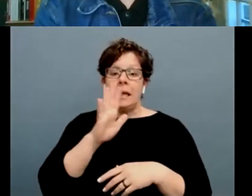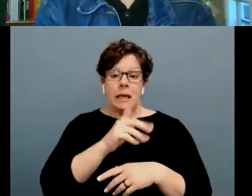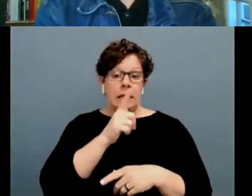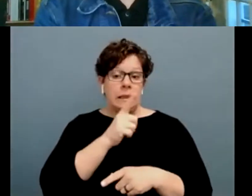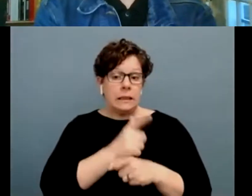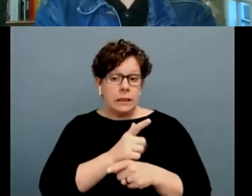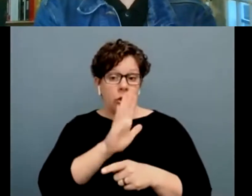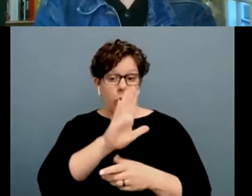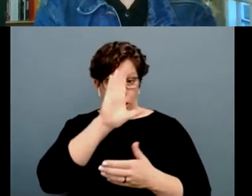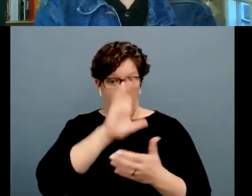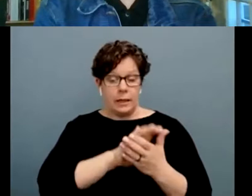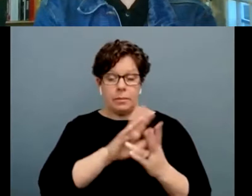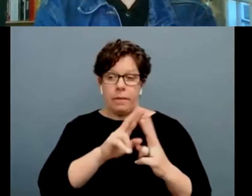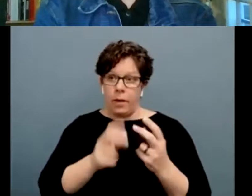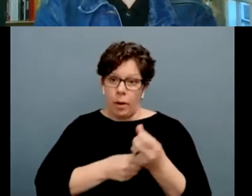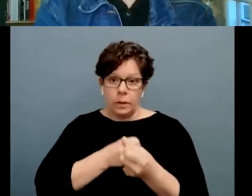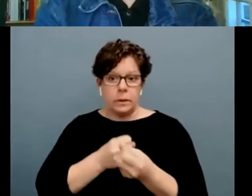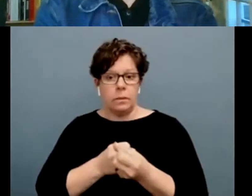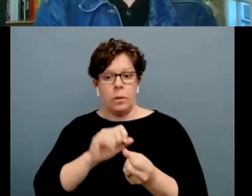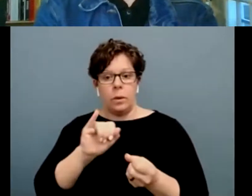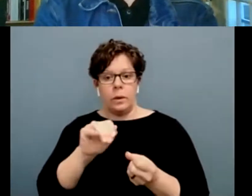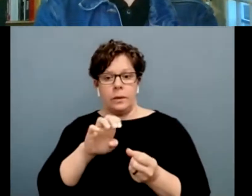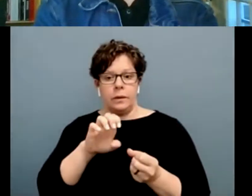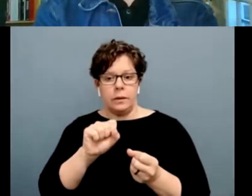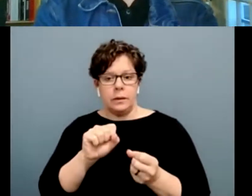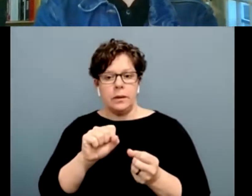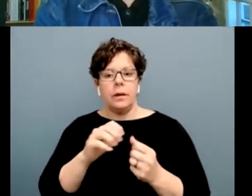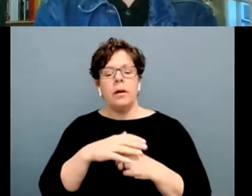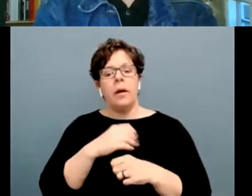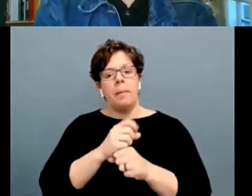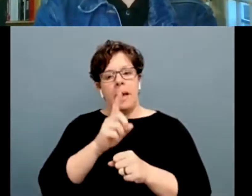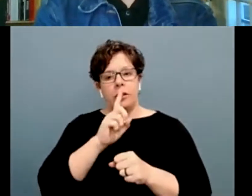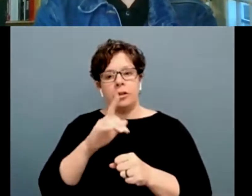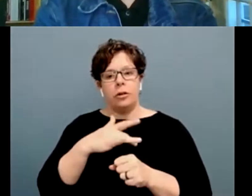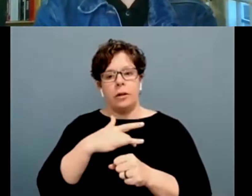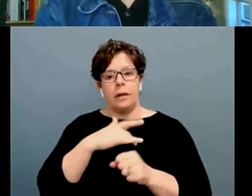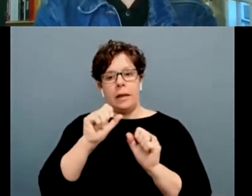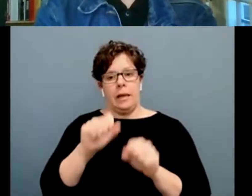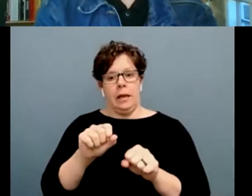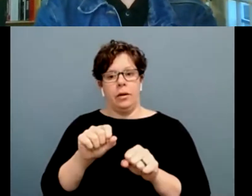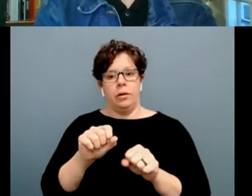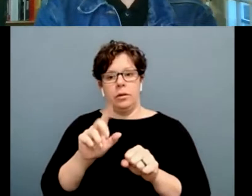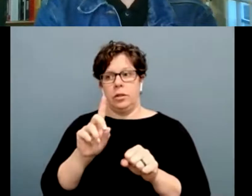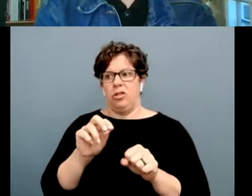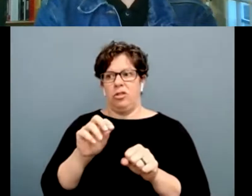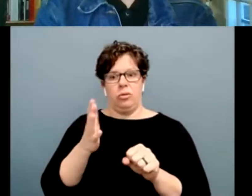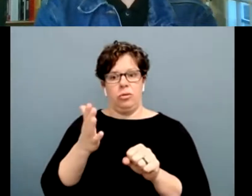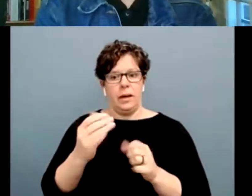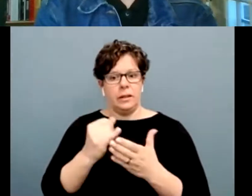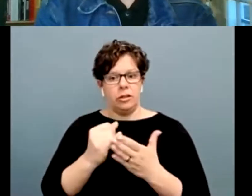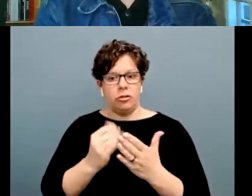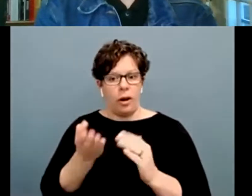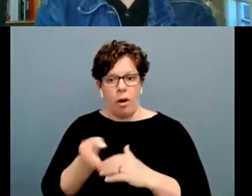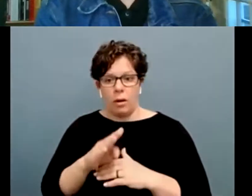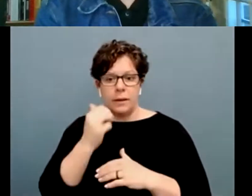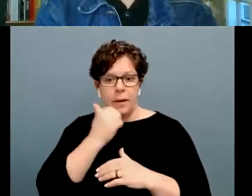were incredibly supportive of him. They made a real point of making sure that he could do his drawing all day, every